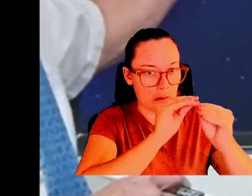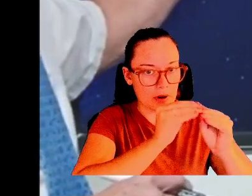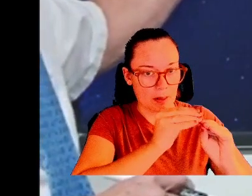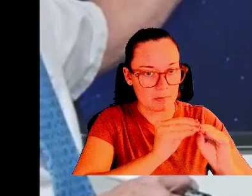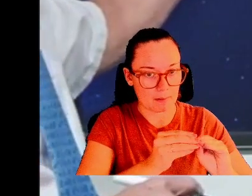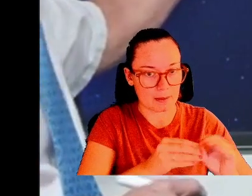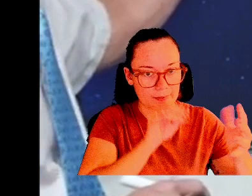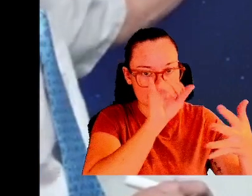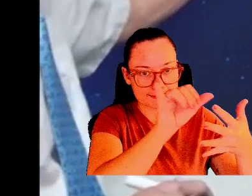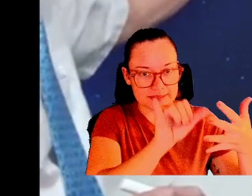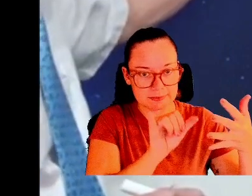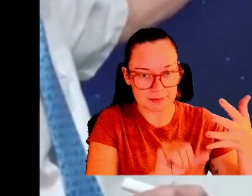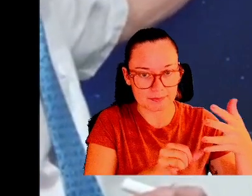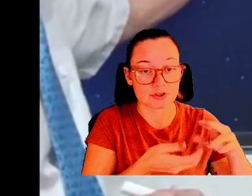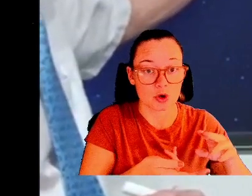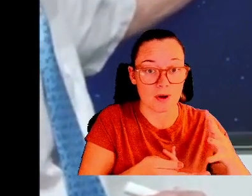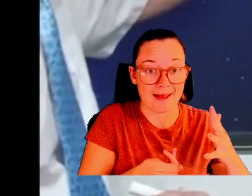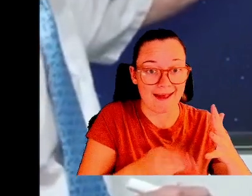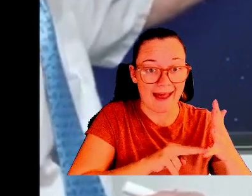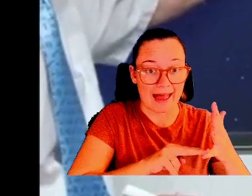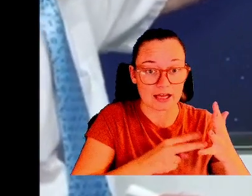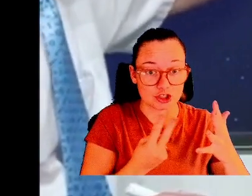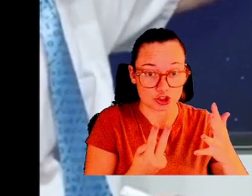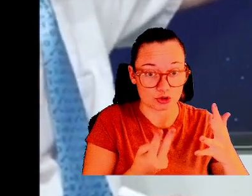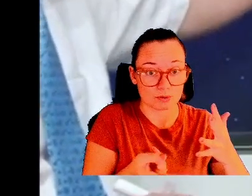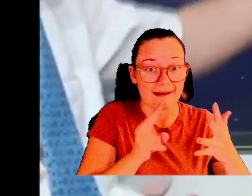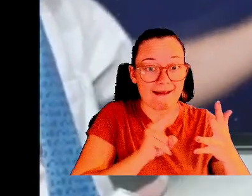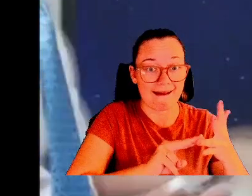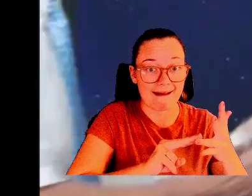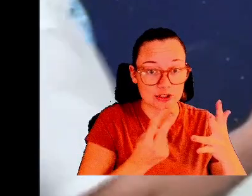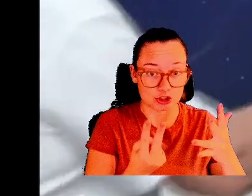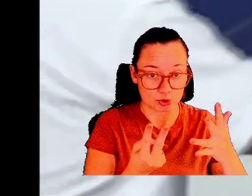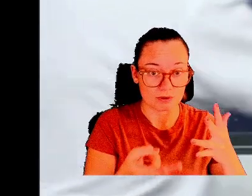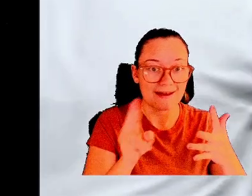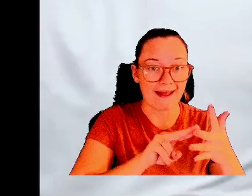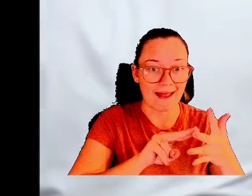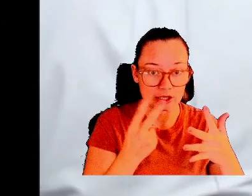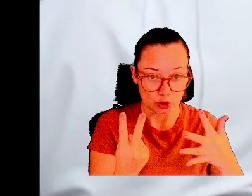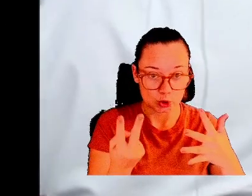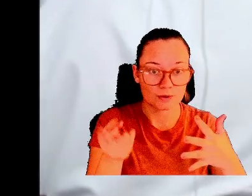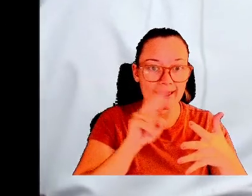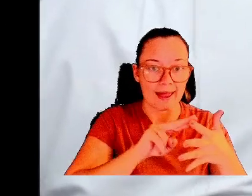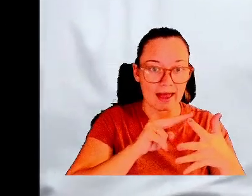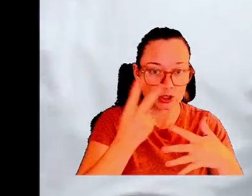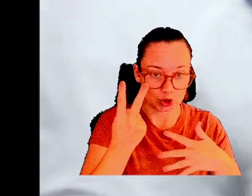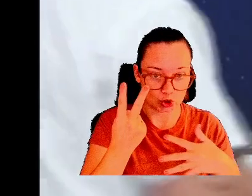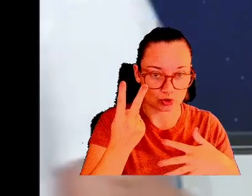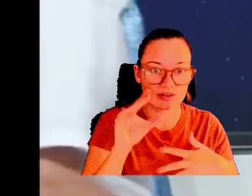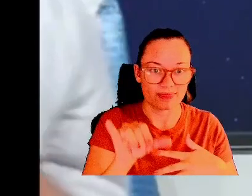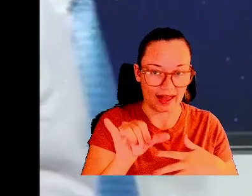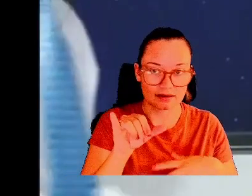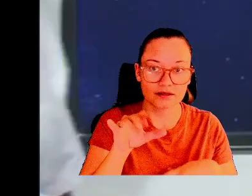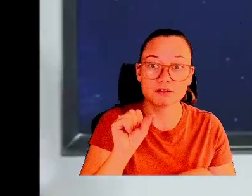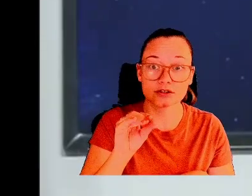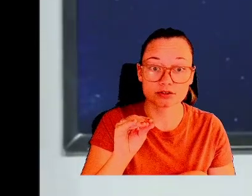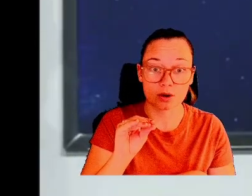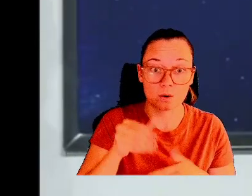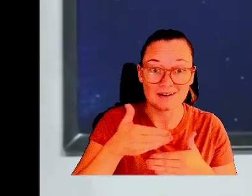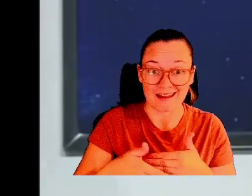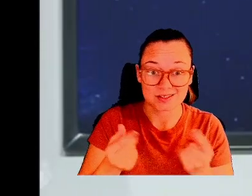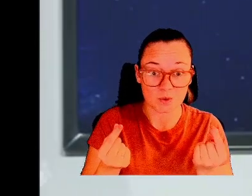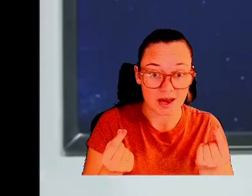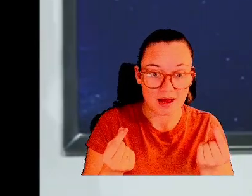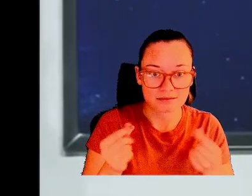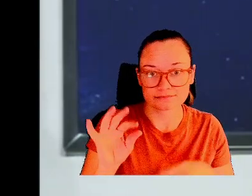add 2. To get from here to here, you add 2, add 2, add 2. So obviously the next term here would be 9. But I want to ask